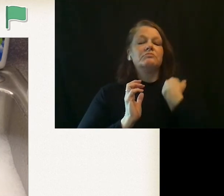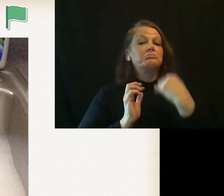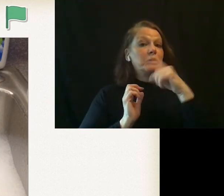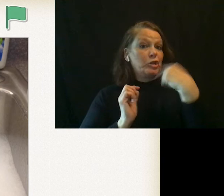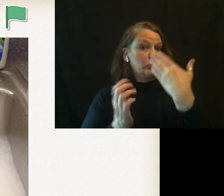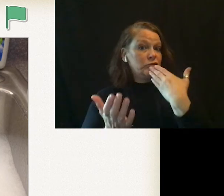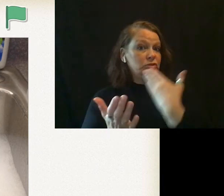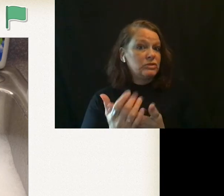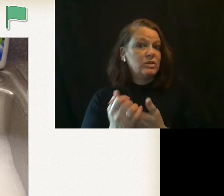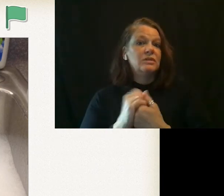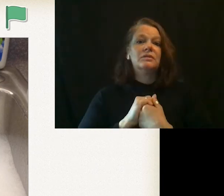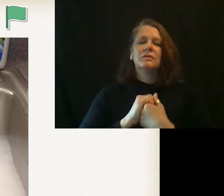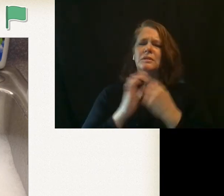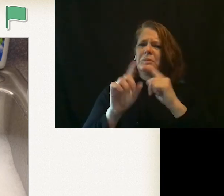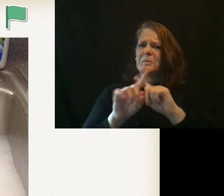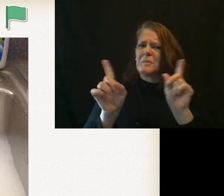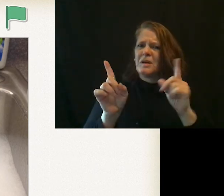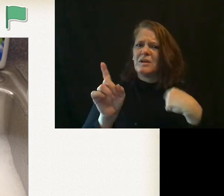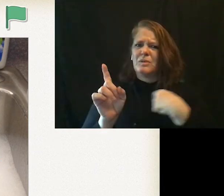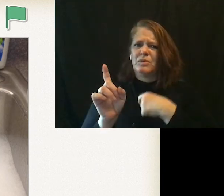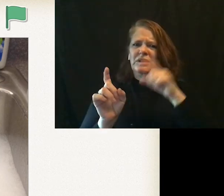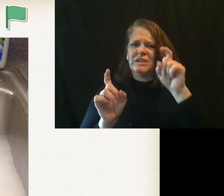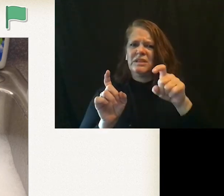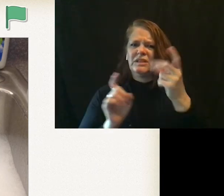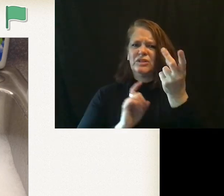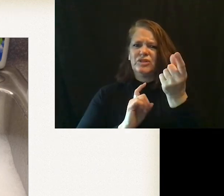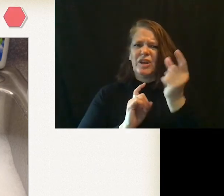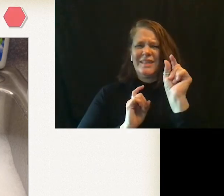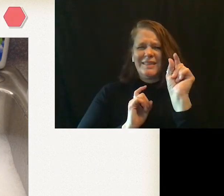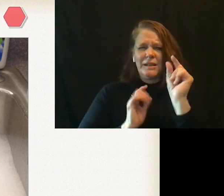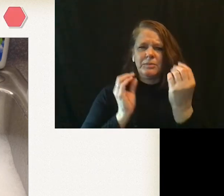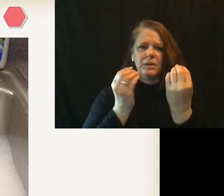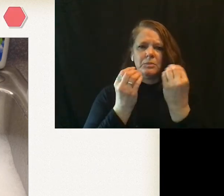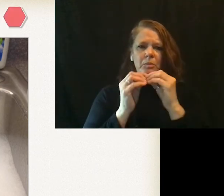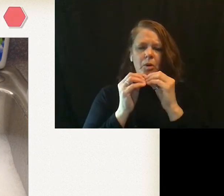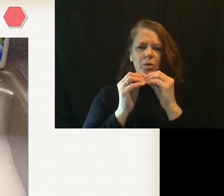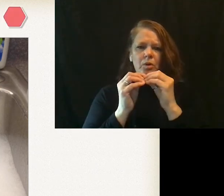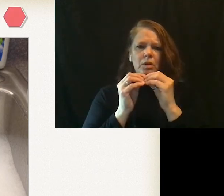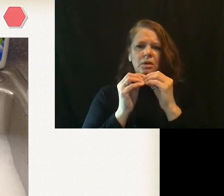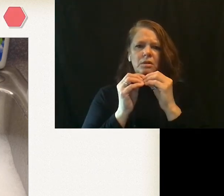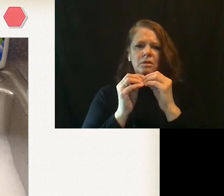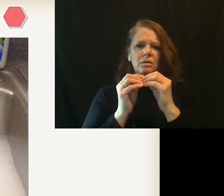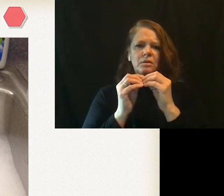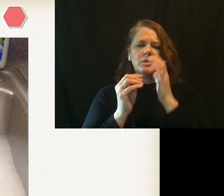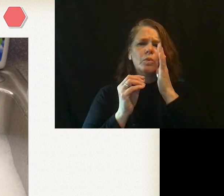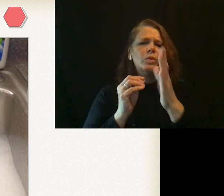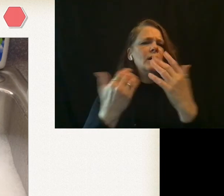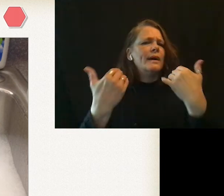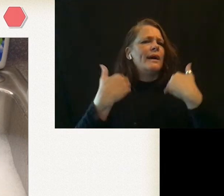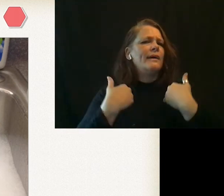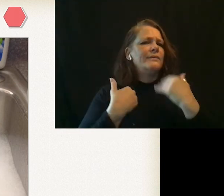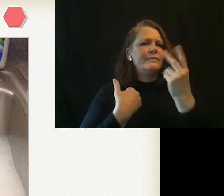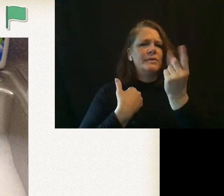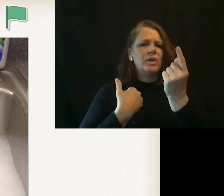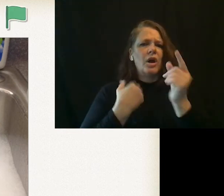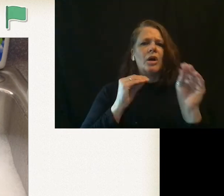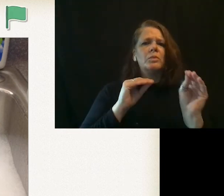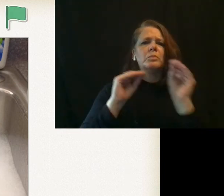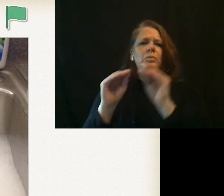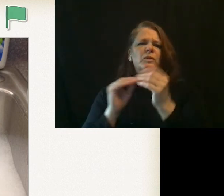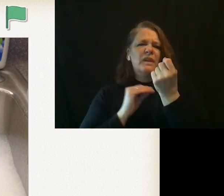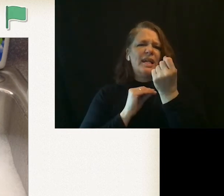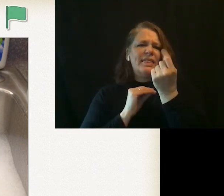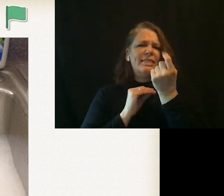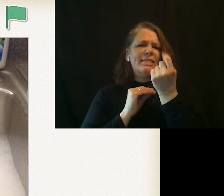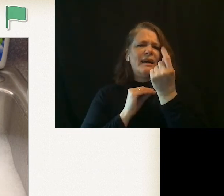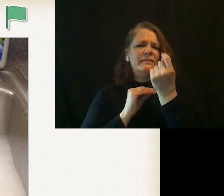for example, in this one, when we click the green flag here, the ducks, when they bump into each other, react and move. If